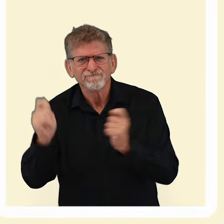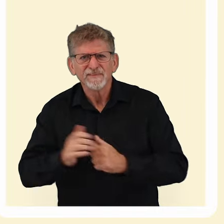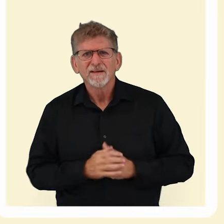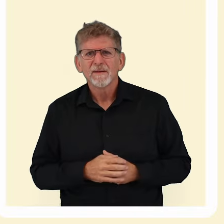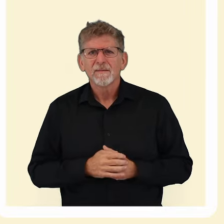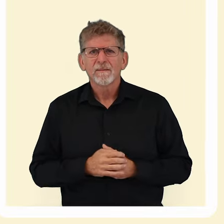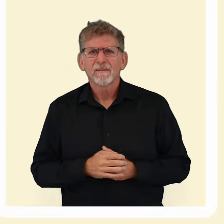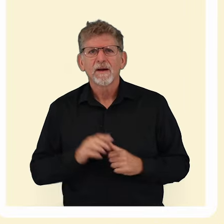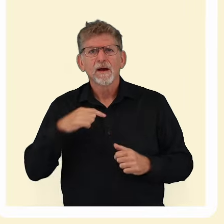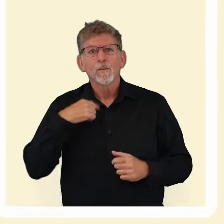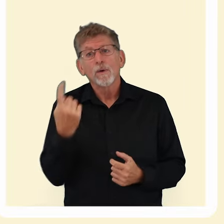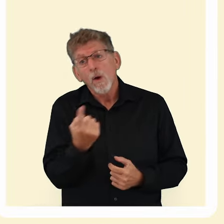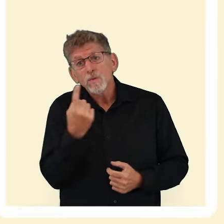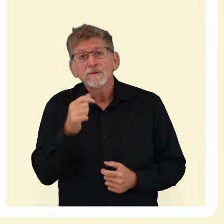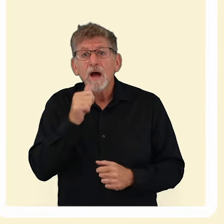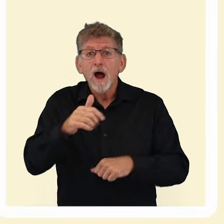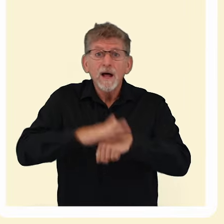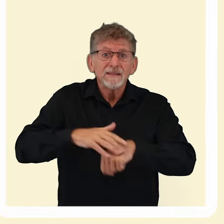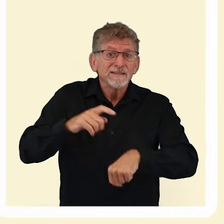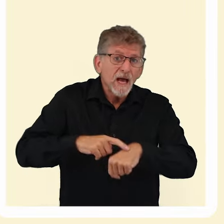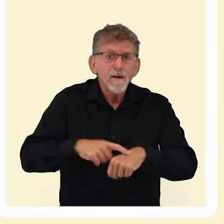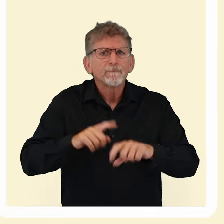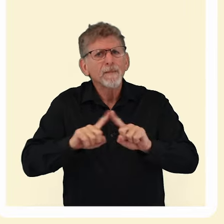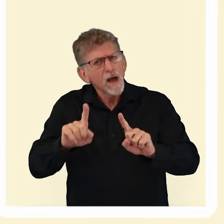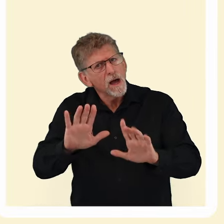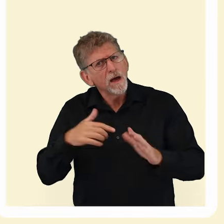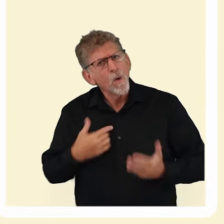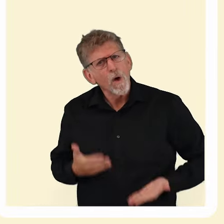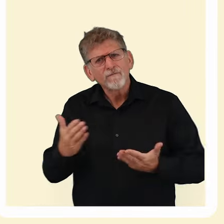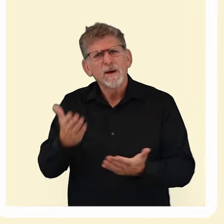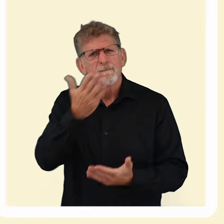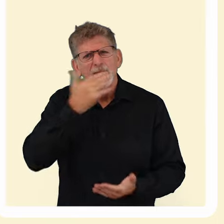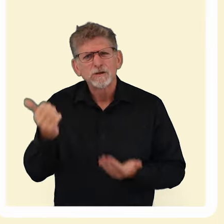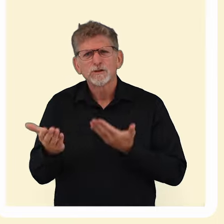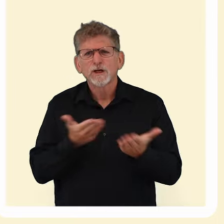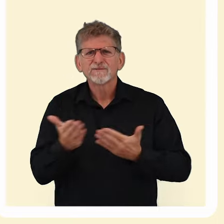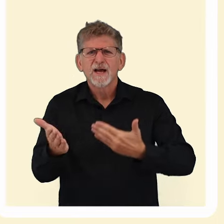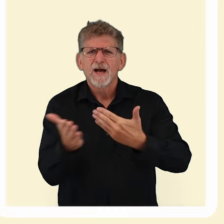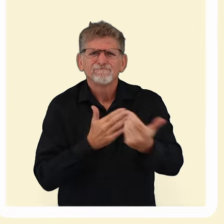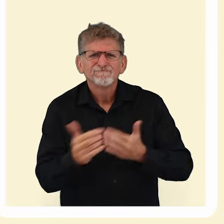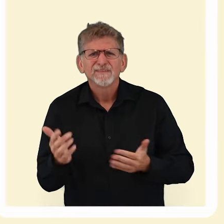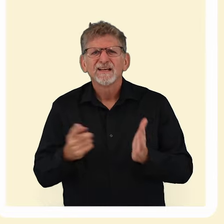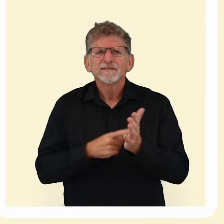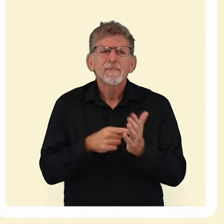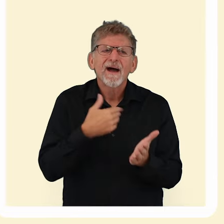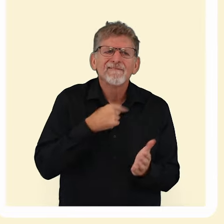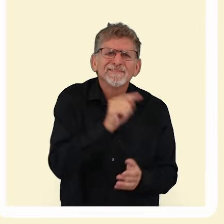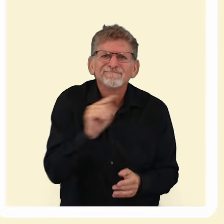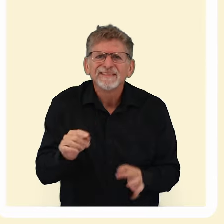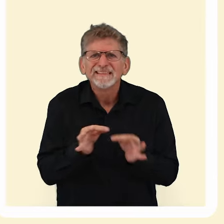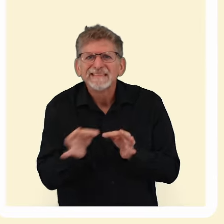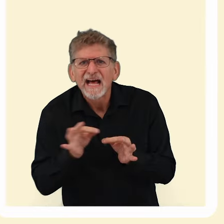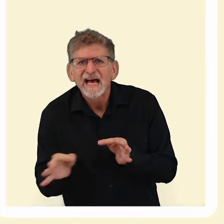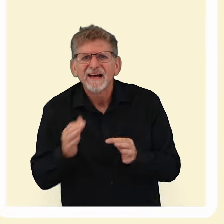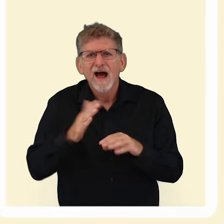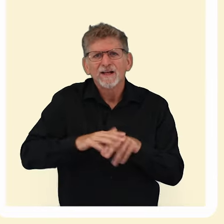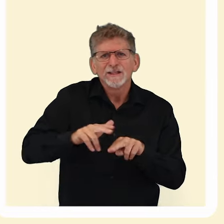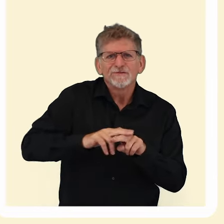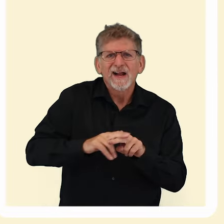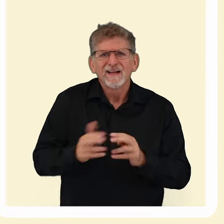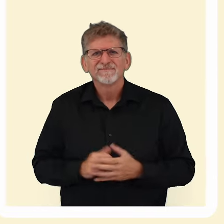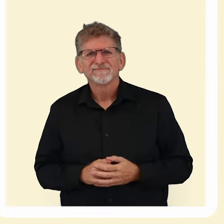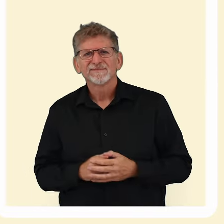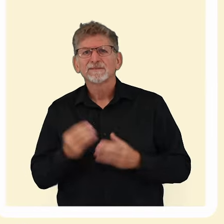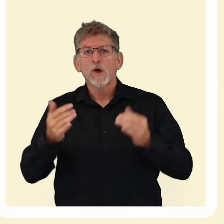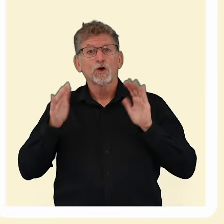best services regardless of sometimes some delays on our trains. Yeah, and great onboard staff, as you were saying earlier. Thanks to